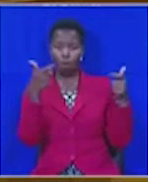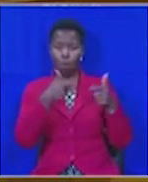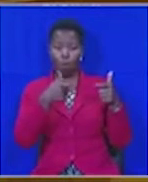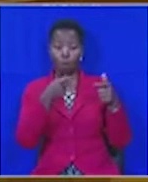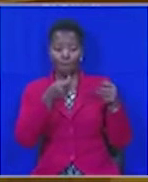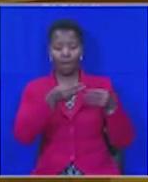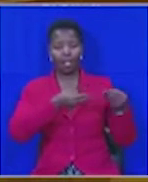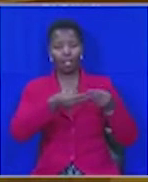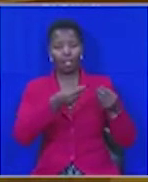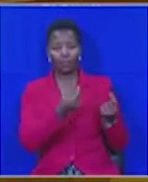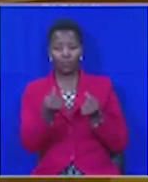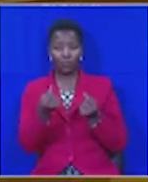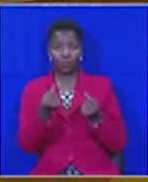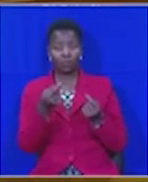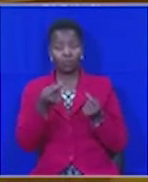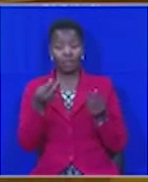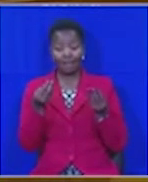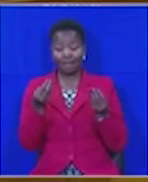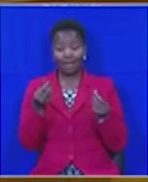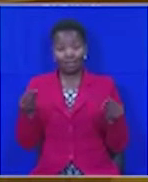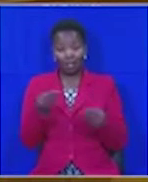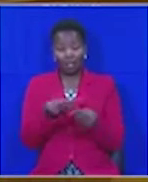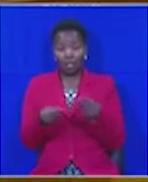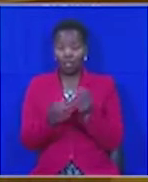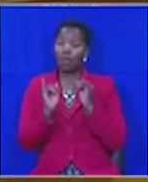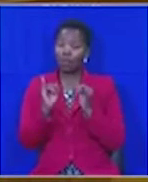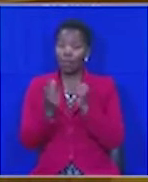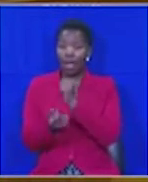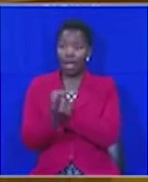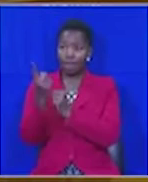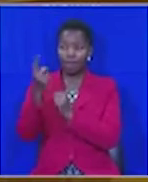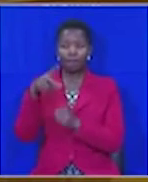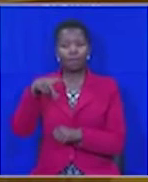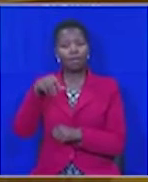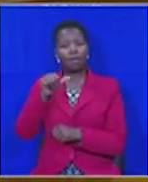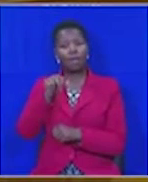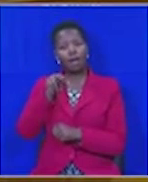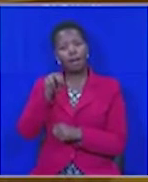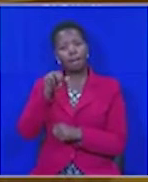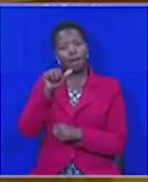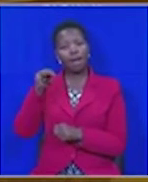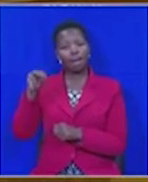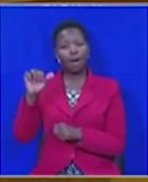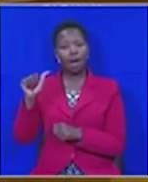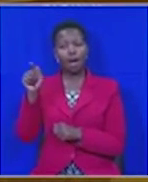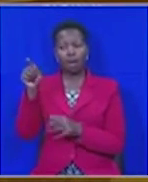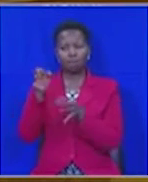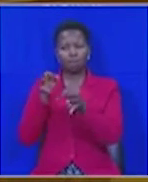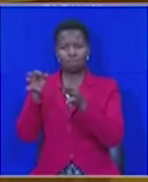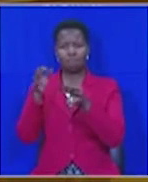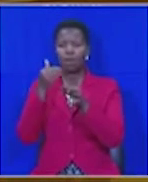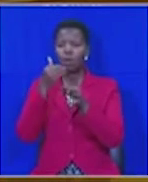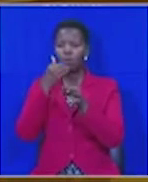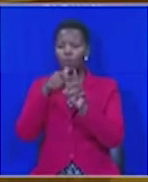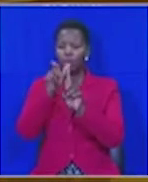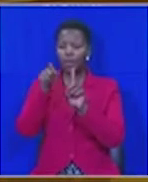members, remains a global concern. The recent Panama Papers shed further light into how wealthy individuals dodge tax and launder